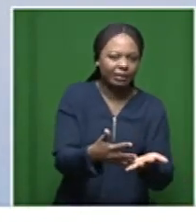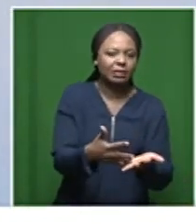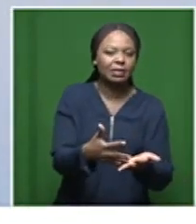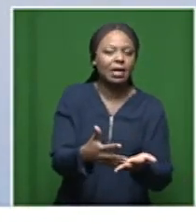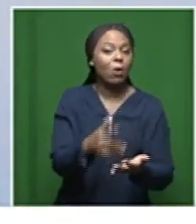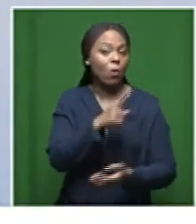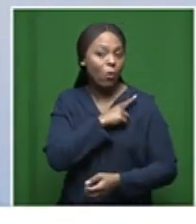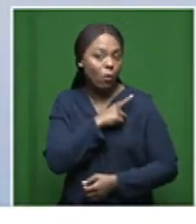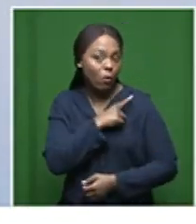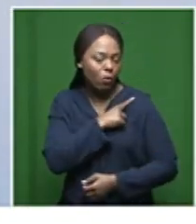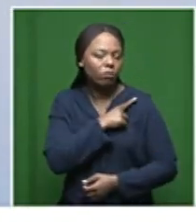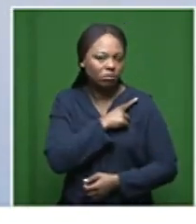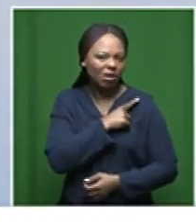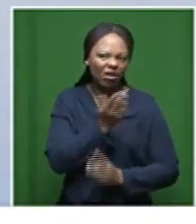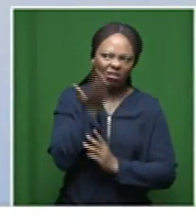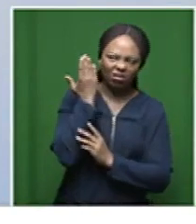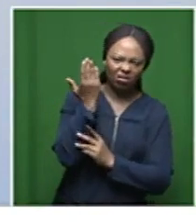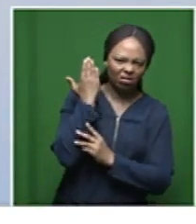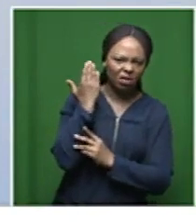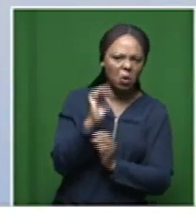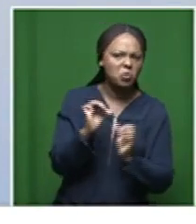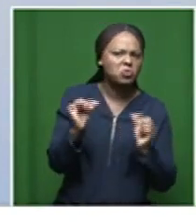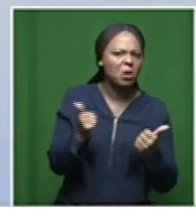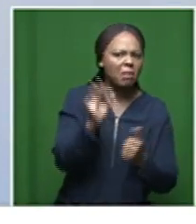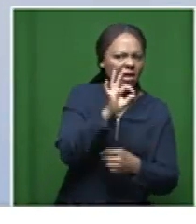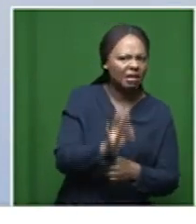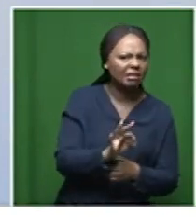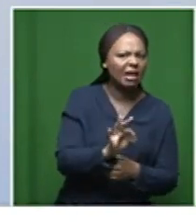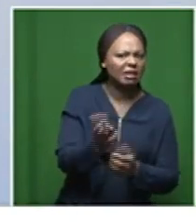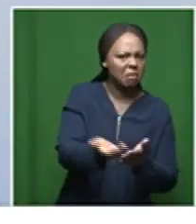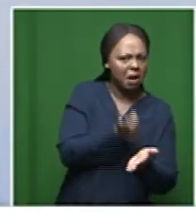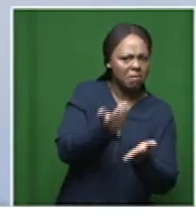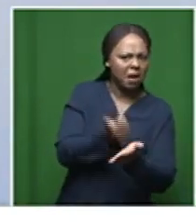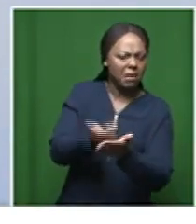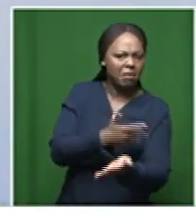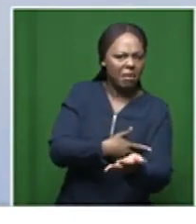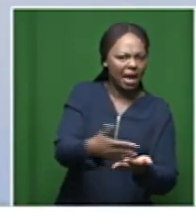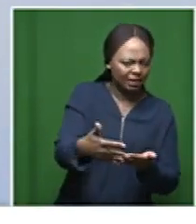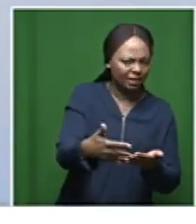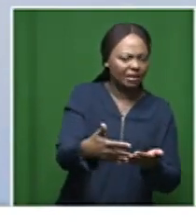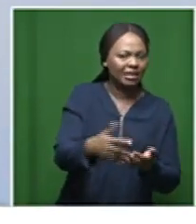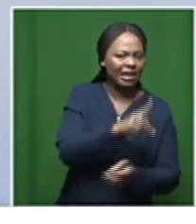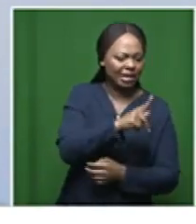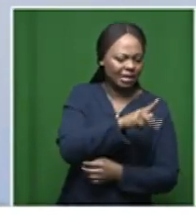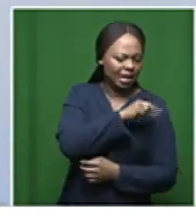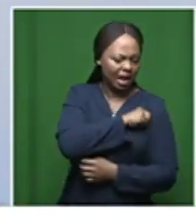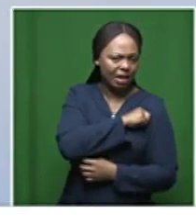the fact that we used to collect quite a good percentage of blood in KwaZulu-Natal. So the provinces